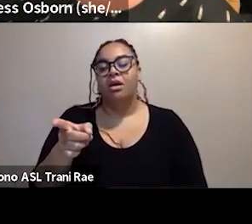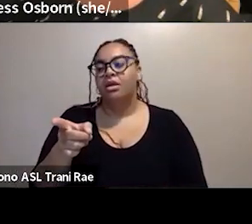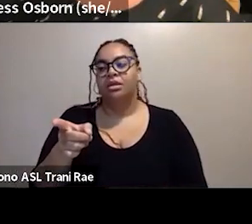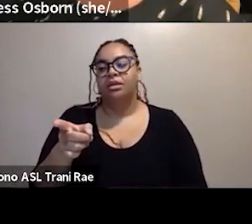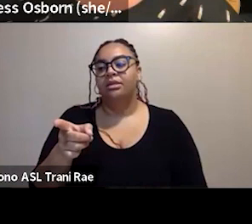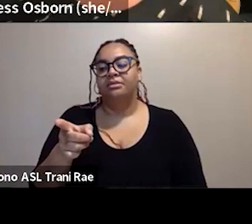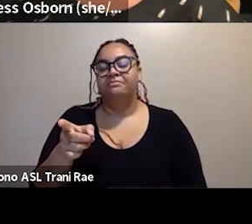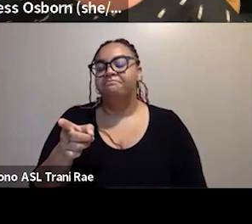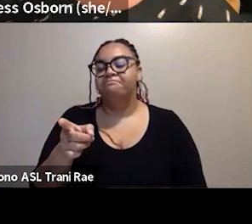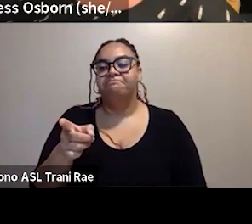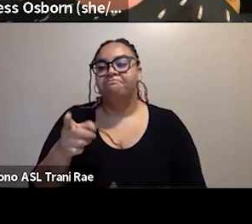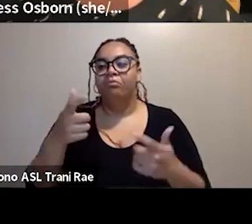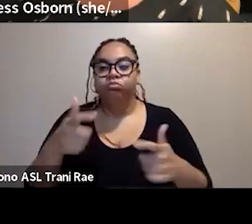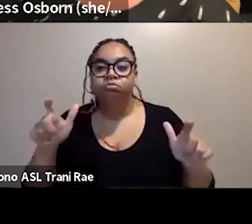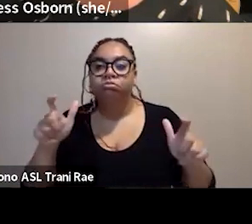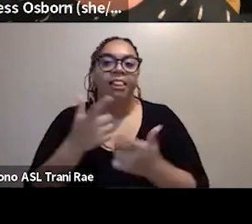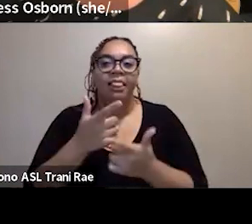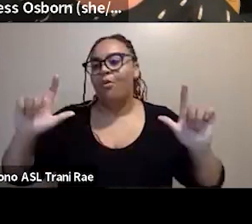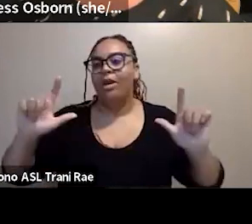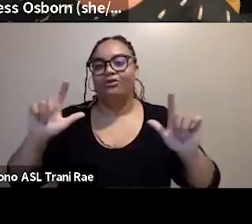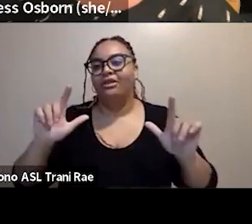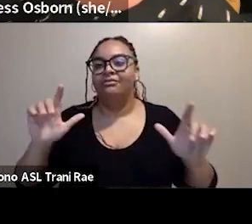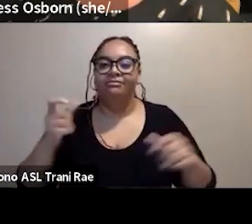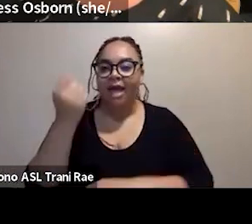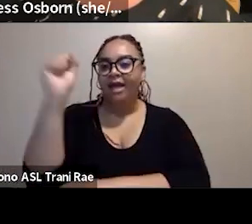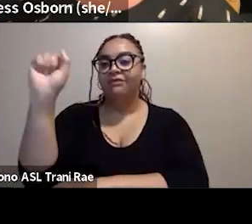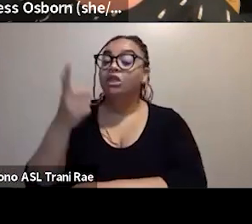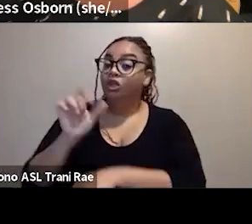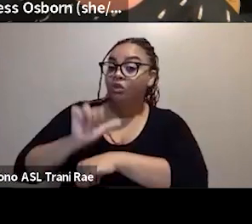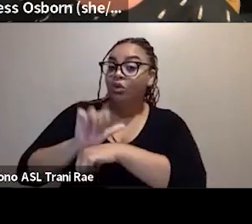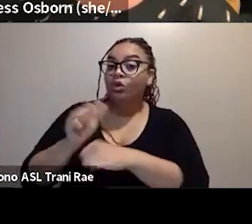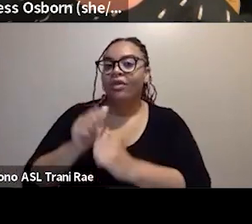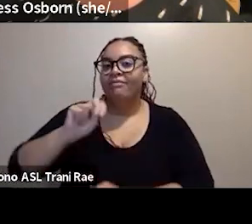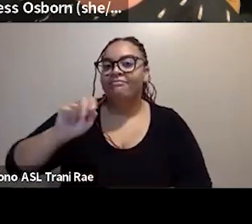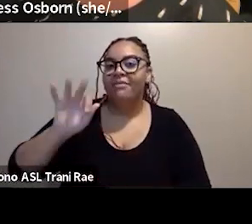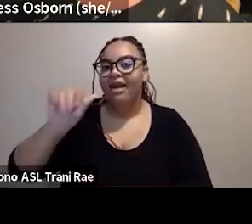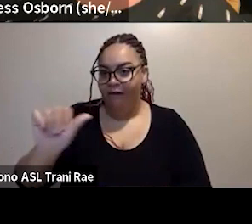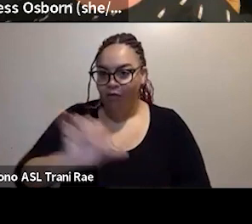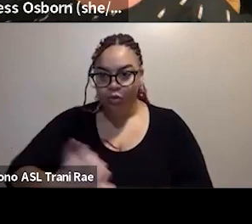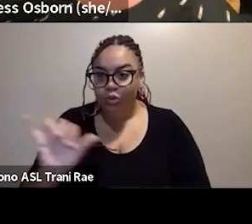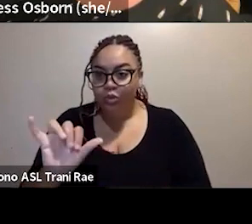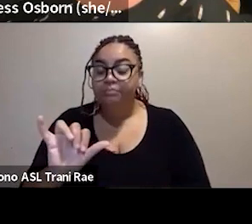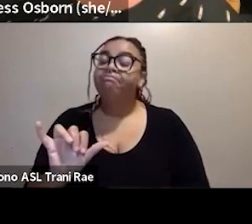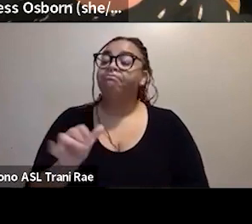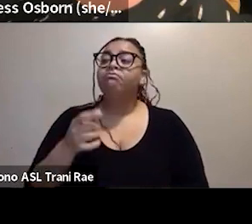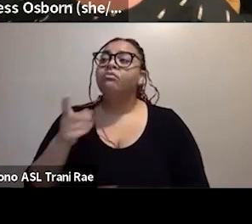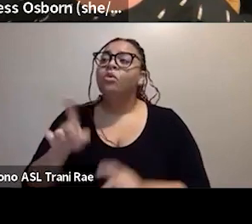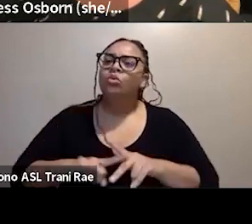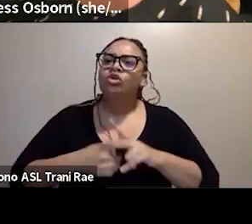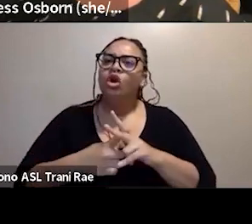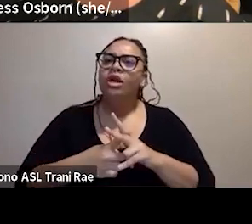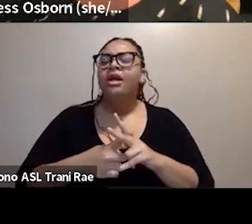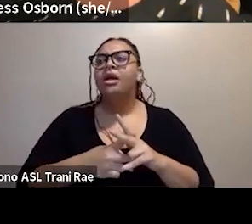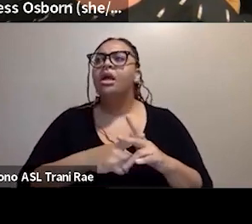liberation activist, and she worked with NAAFA too. What happened is that we started being in touch with each other. We